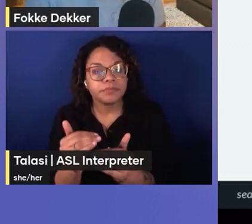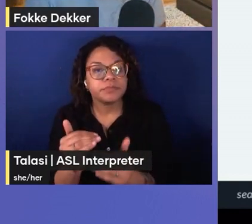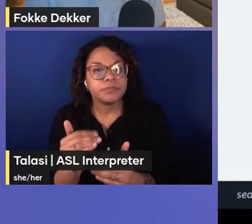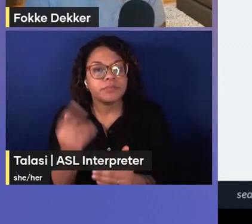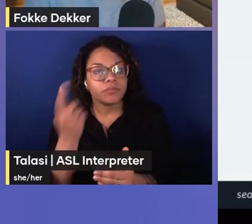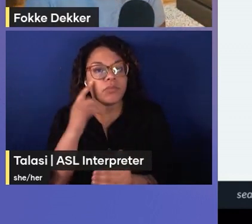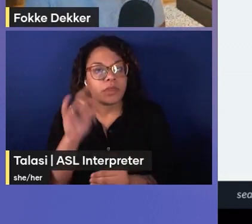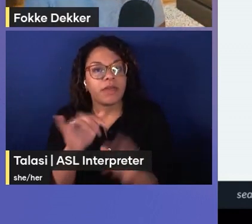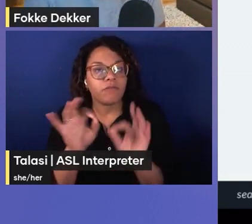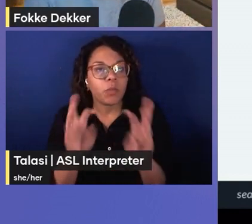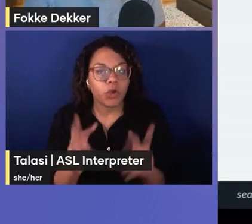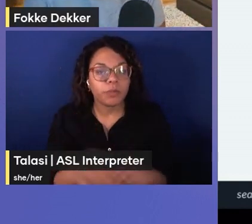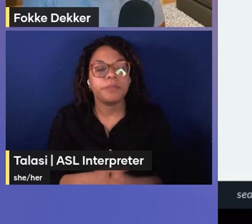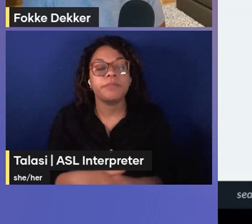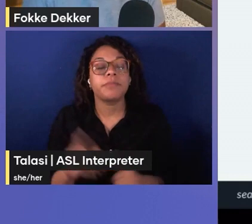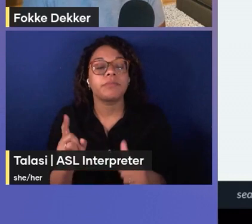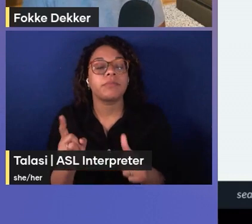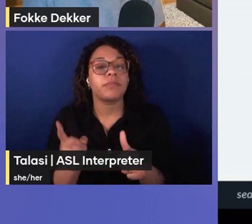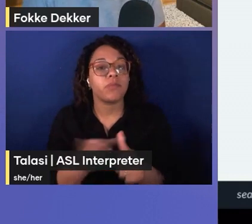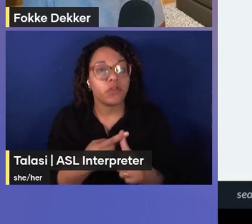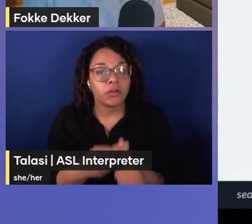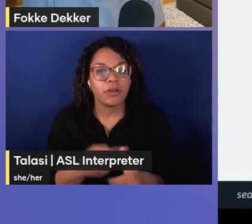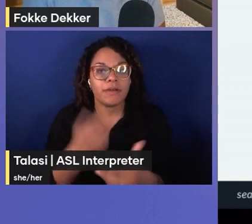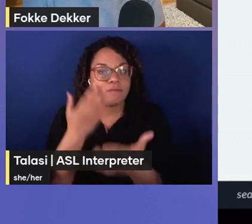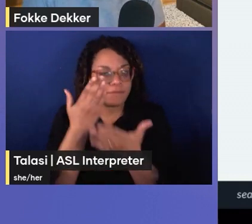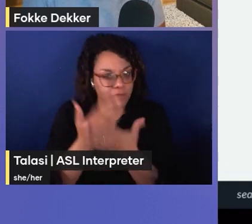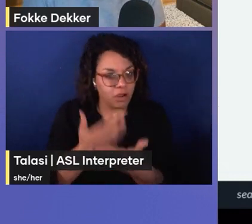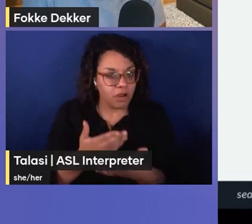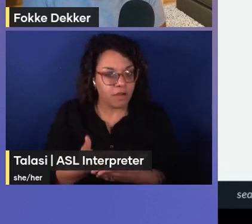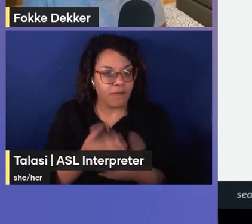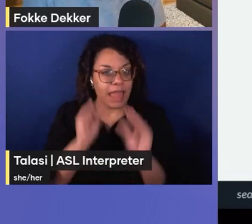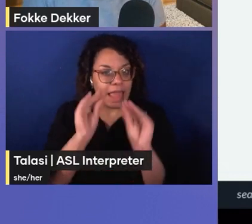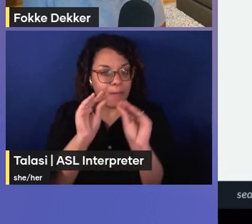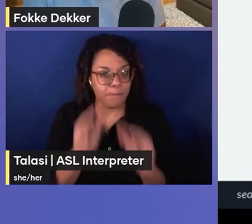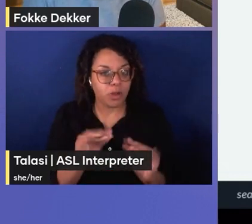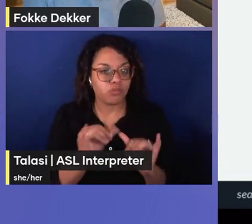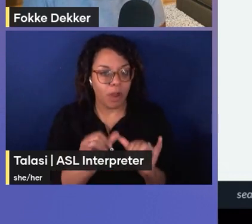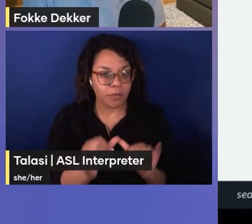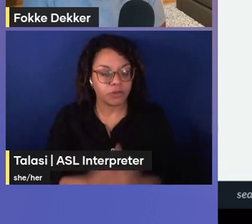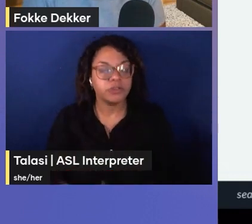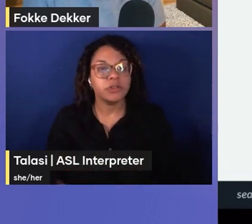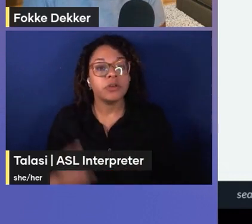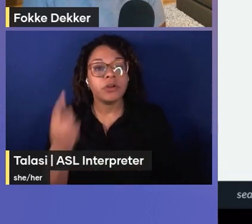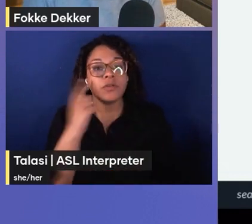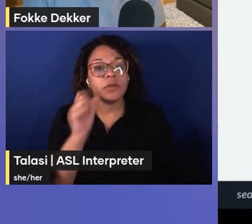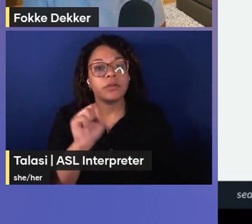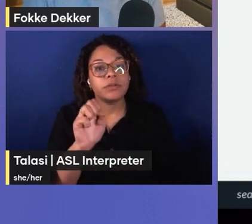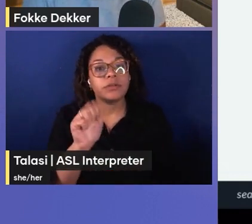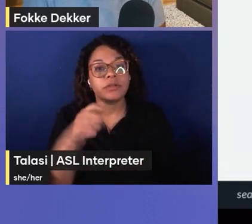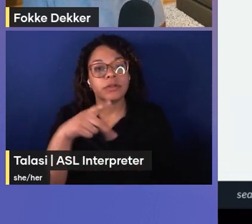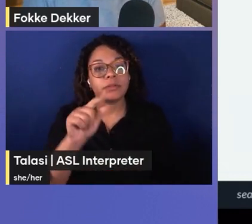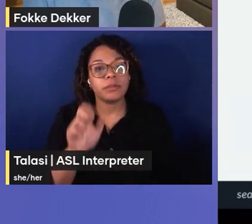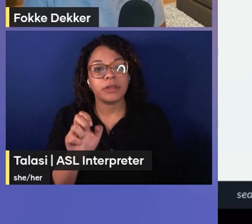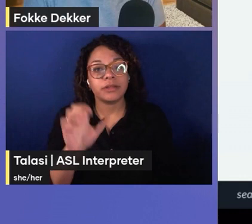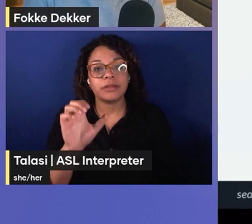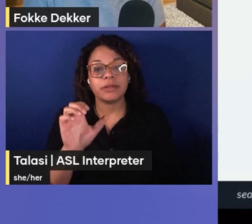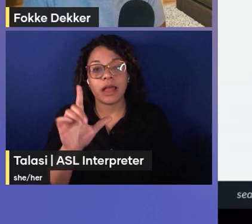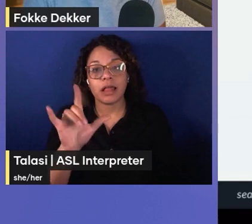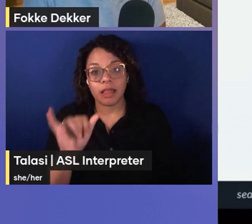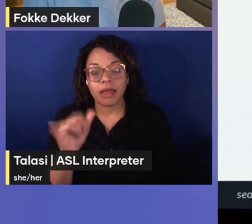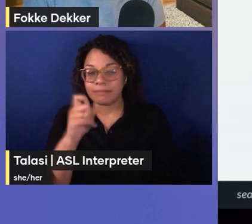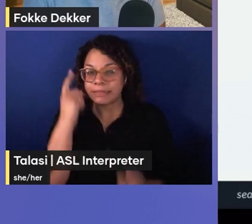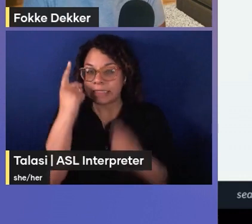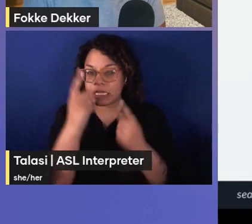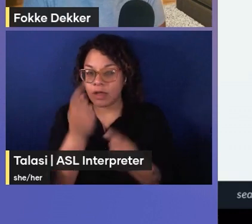framework. The first thing we want to do is verify the input parameters. And so for the Seaplane CLI, there's a couple things that we need to take into account.